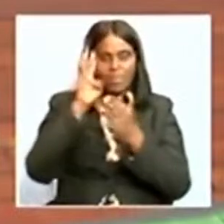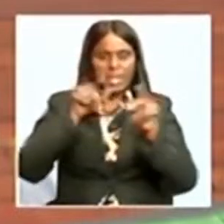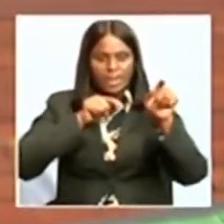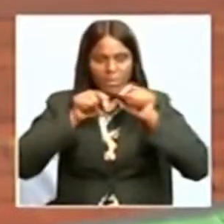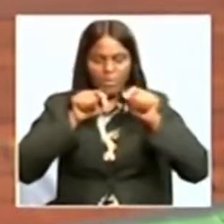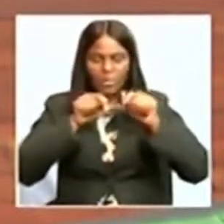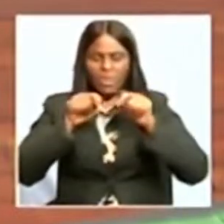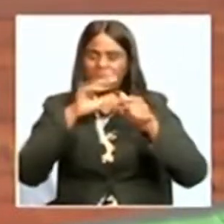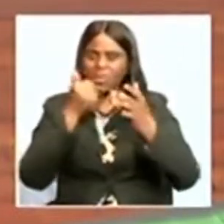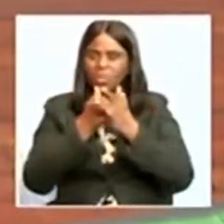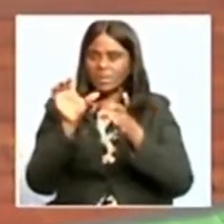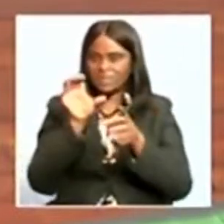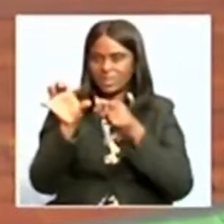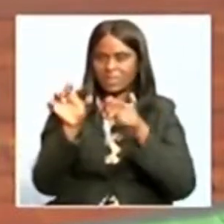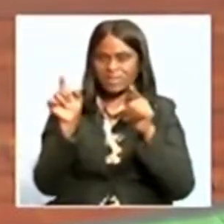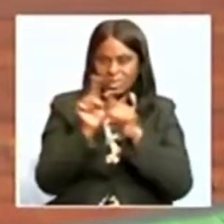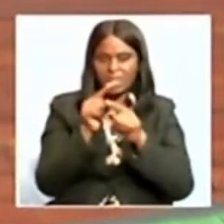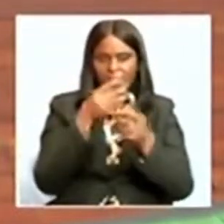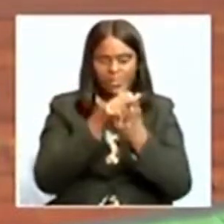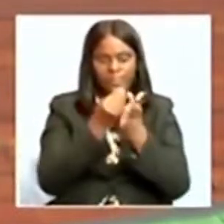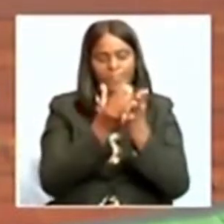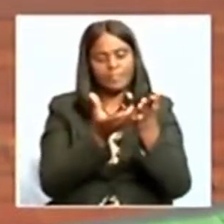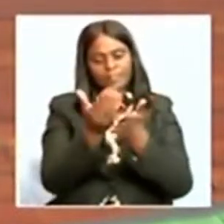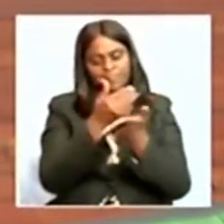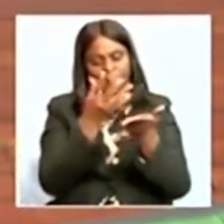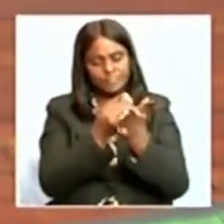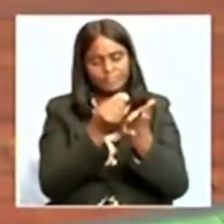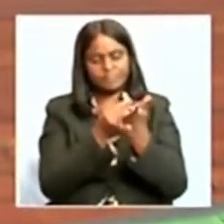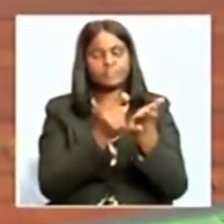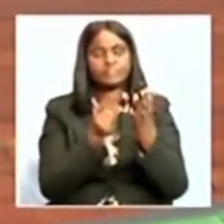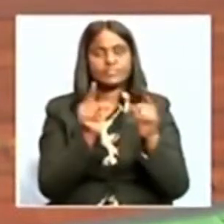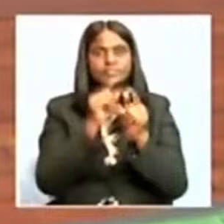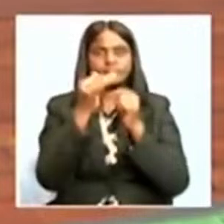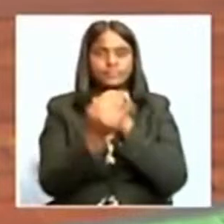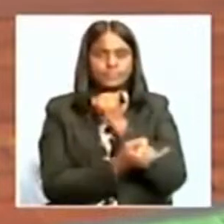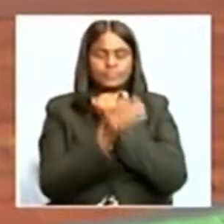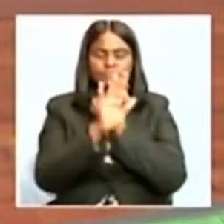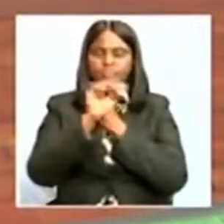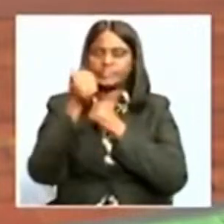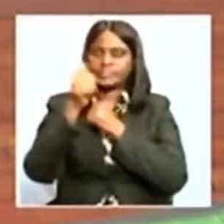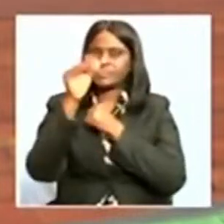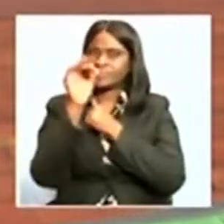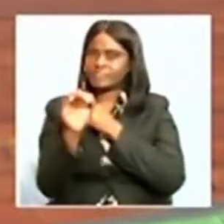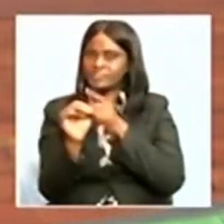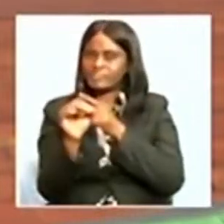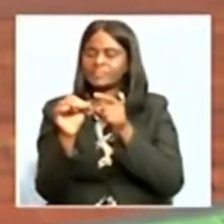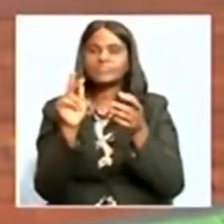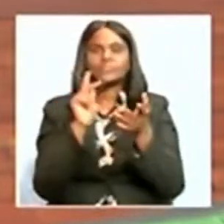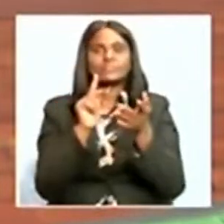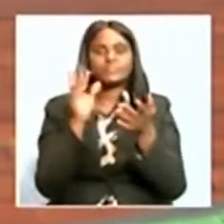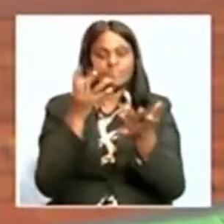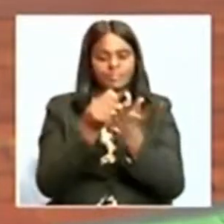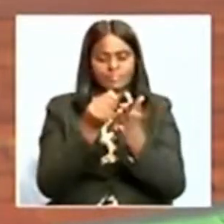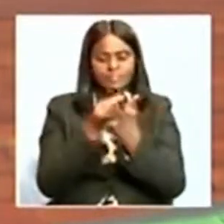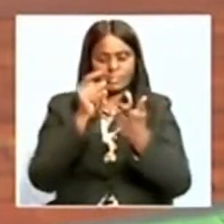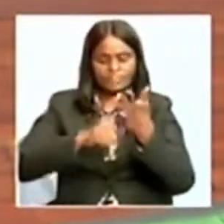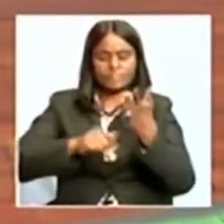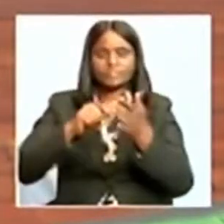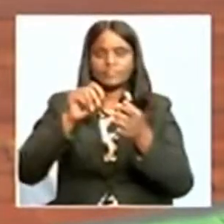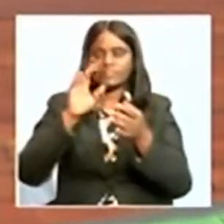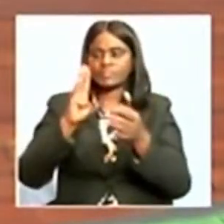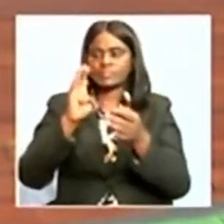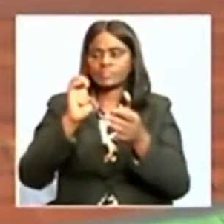the gambling sector and generate additional revenue by introducing a 10% excise duty on